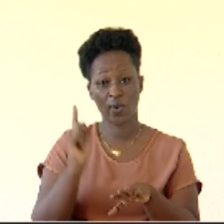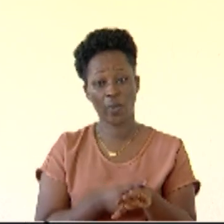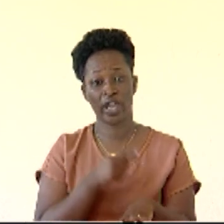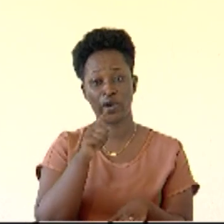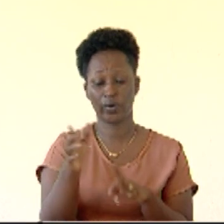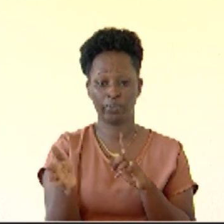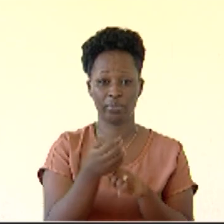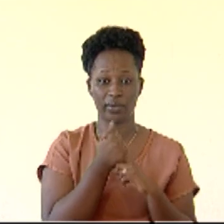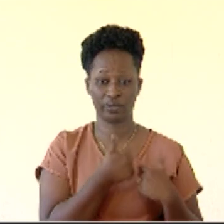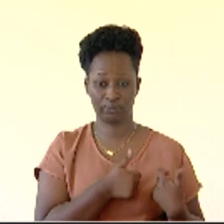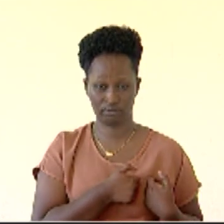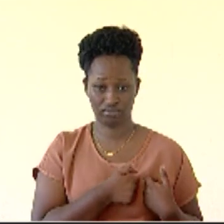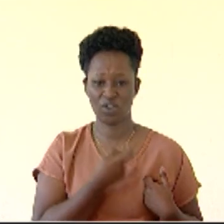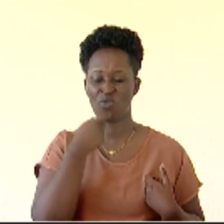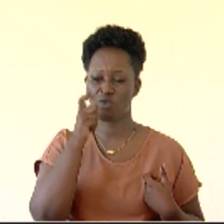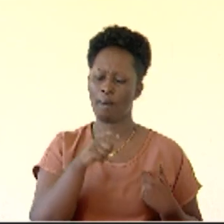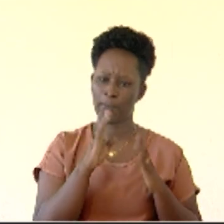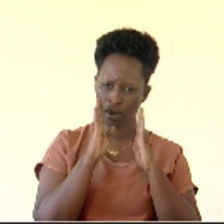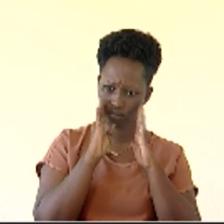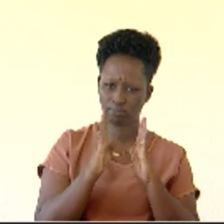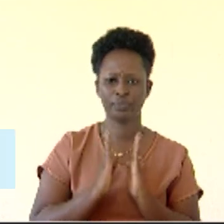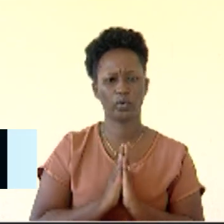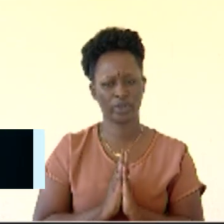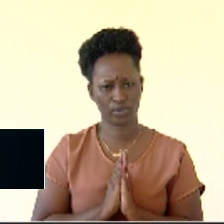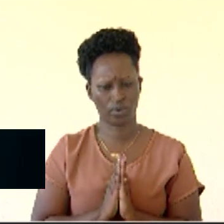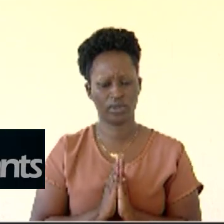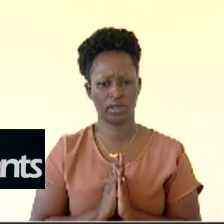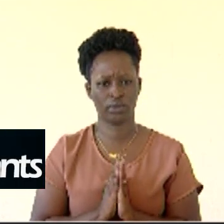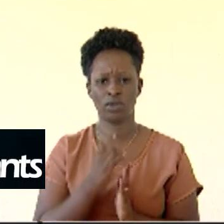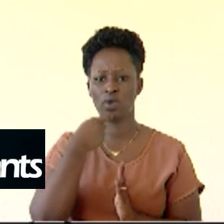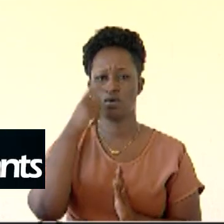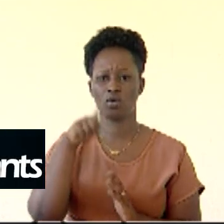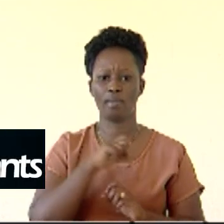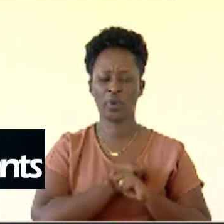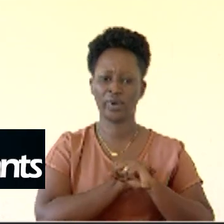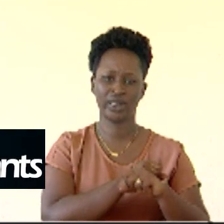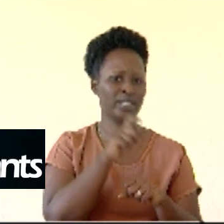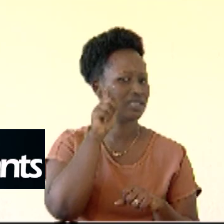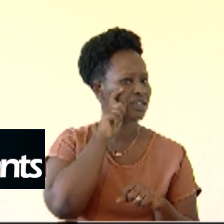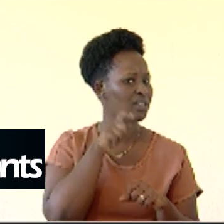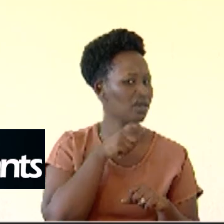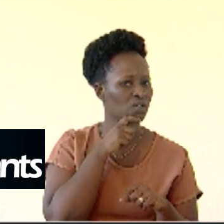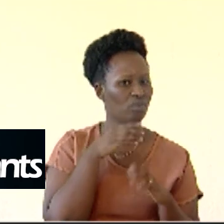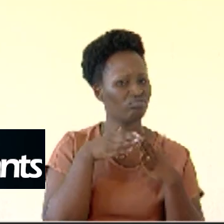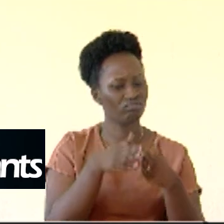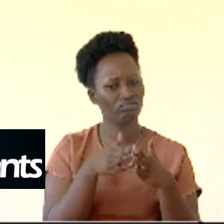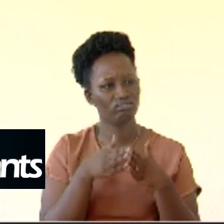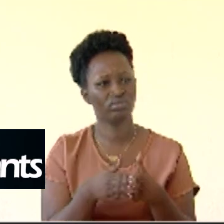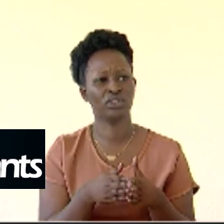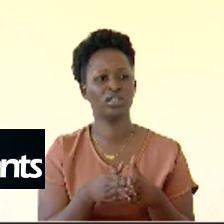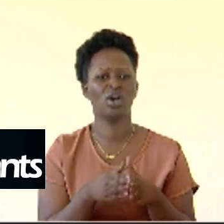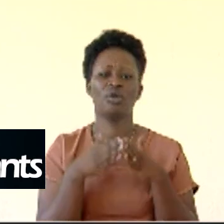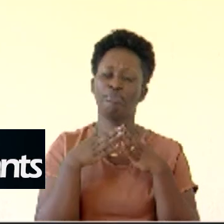you have to do it carefully. You should avoid what you call sexual intercourse. You should not do sexual